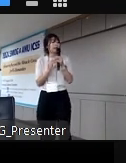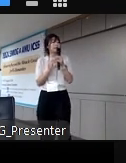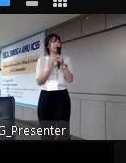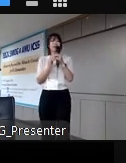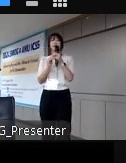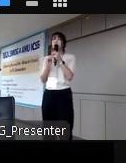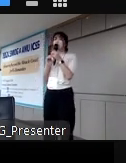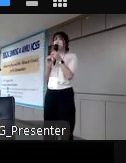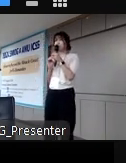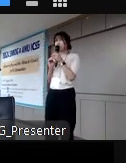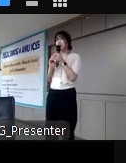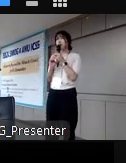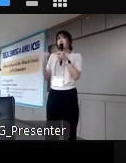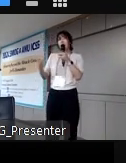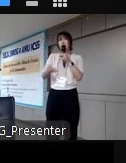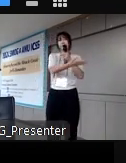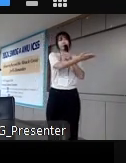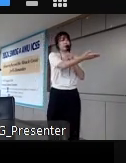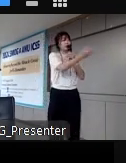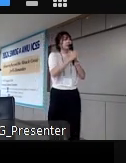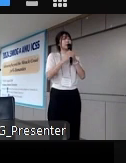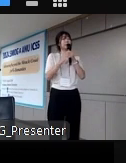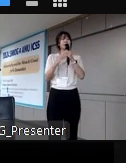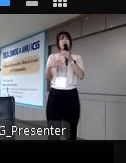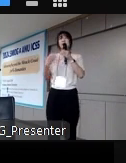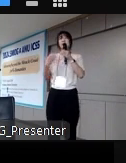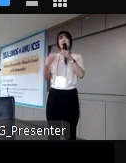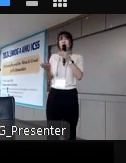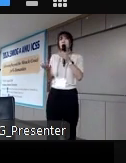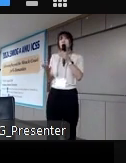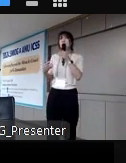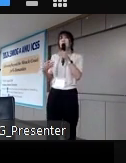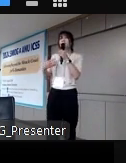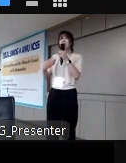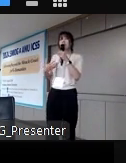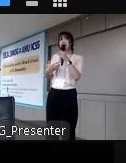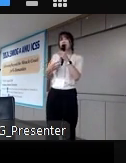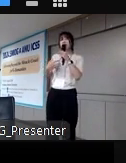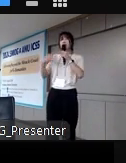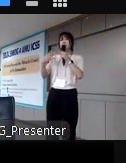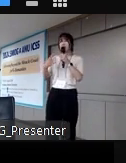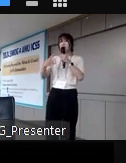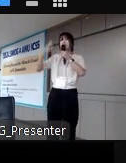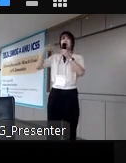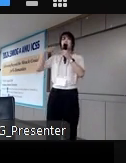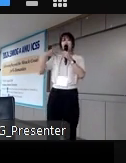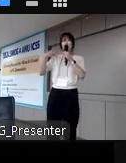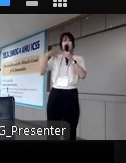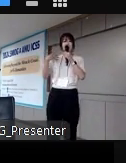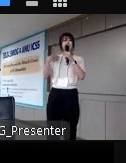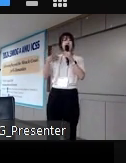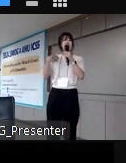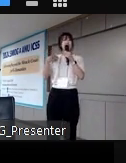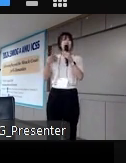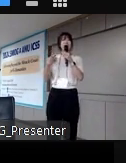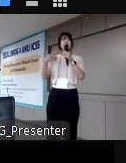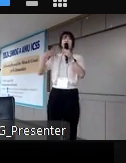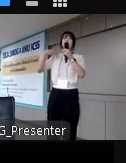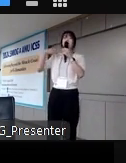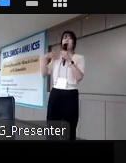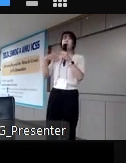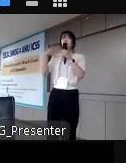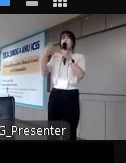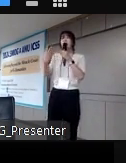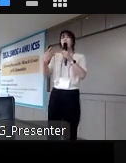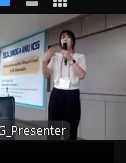unless phonologically restricted. So phonologically restricted simply means that if your sign is actually produced anchored to the body, then there